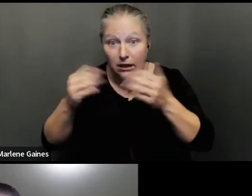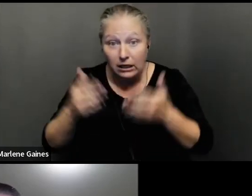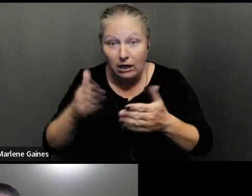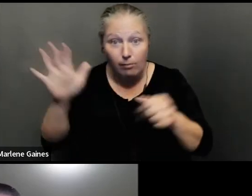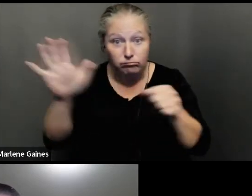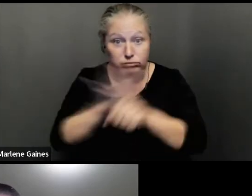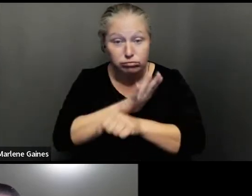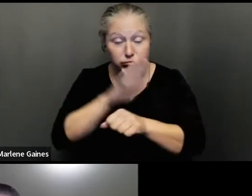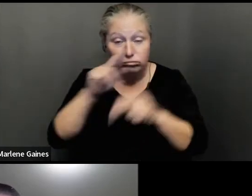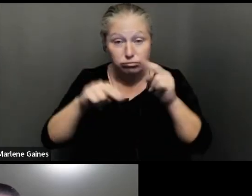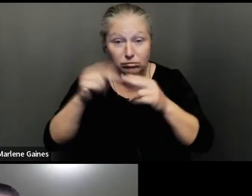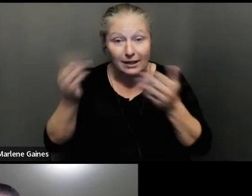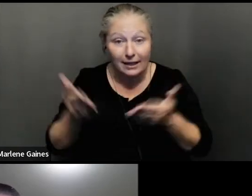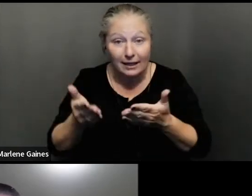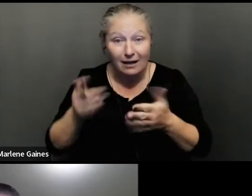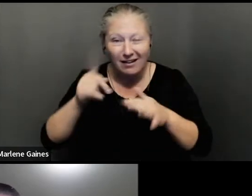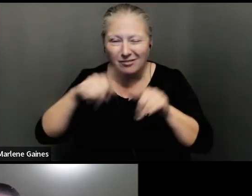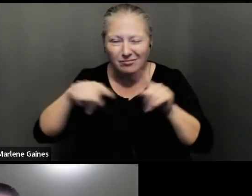So,